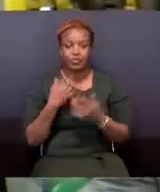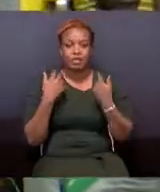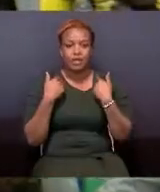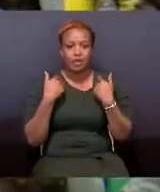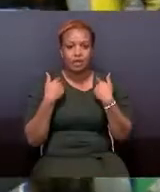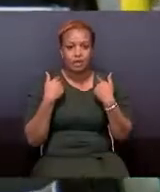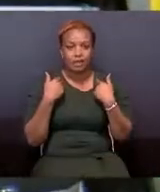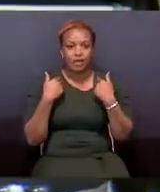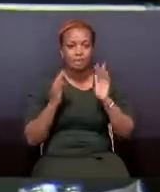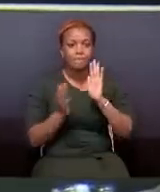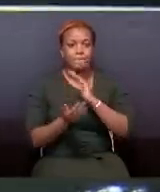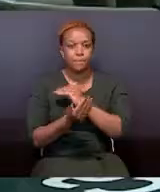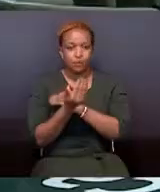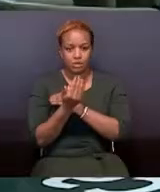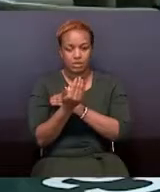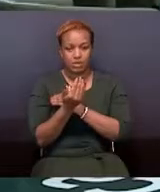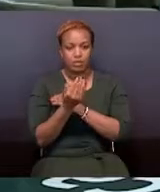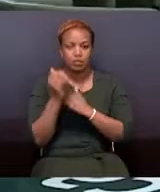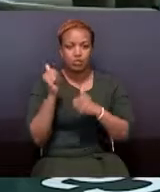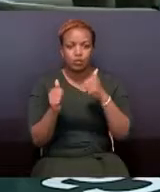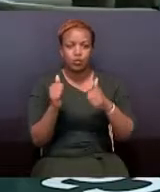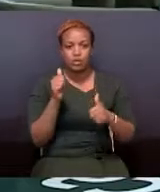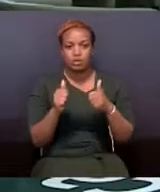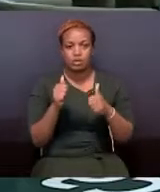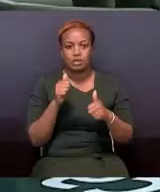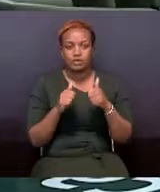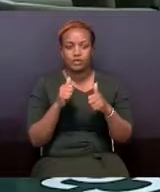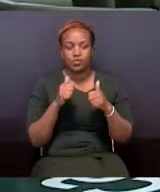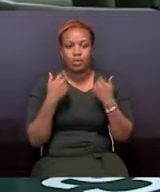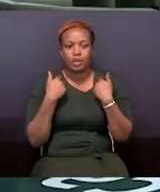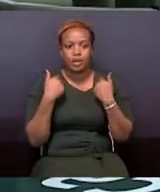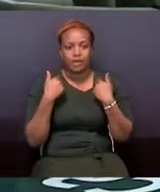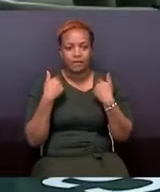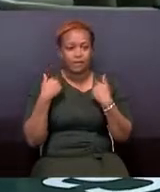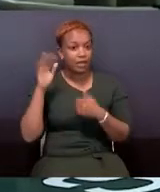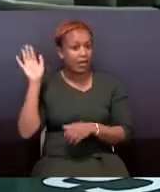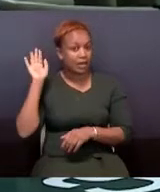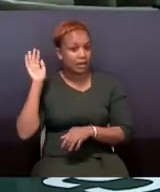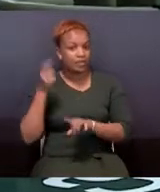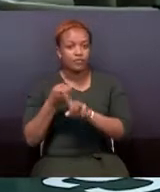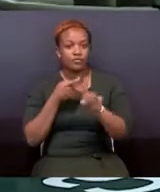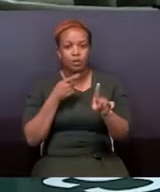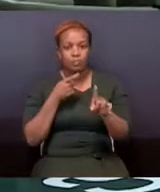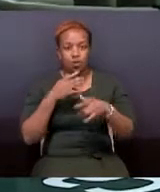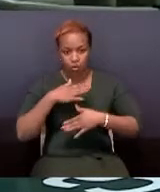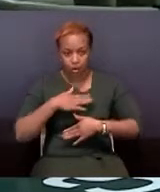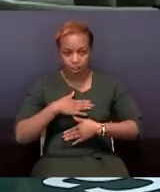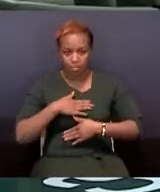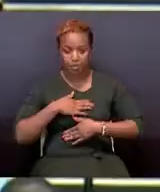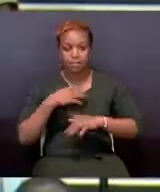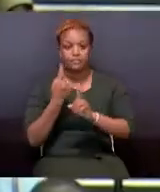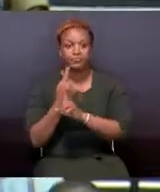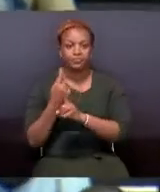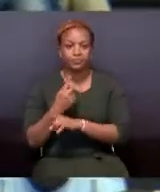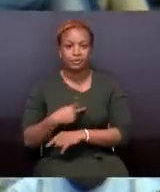had a morning where we have heard from our honorable guests, right? The guests of honor. But now I